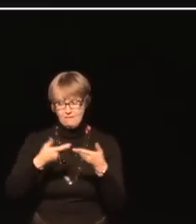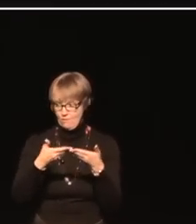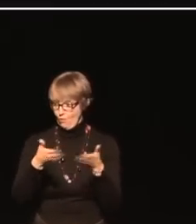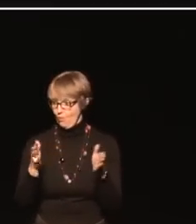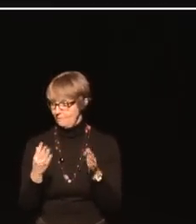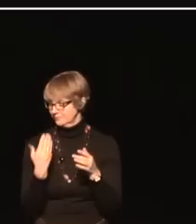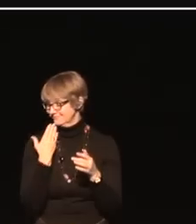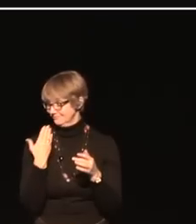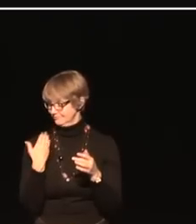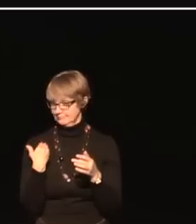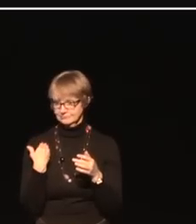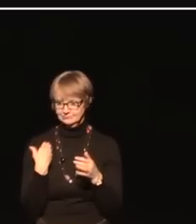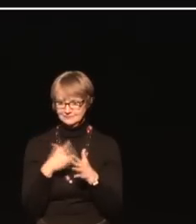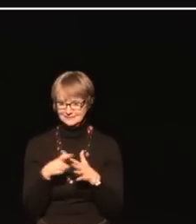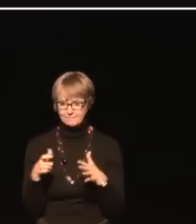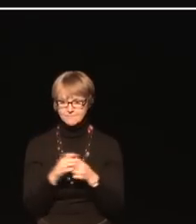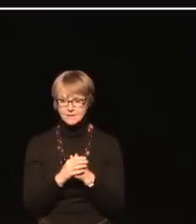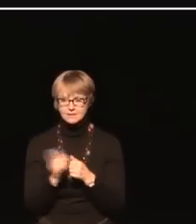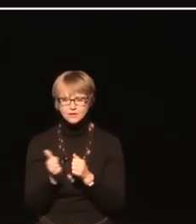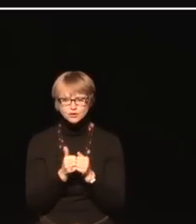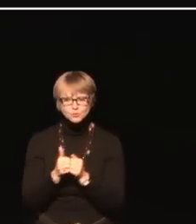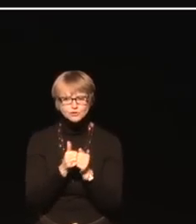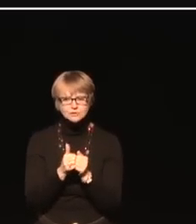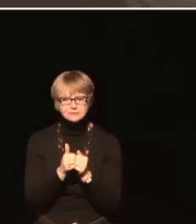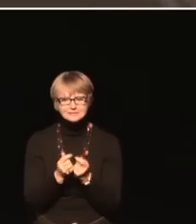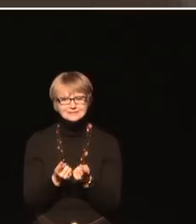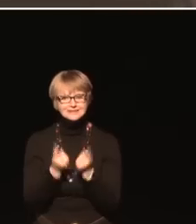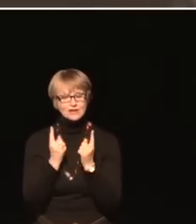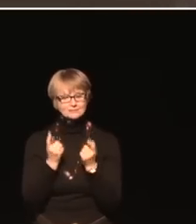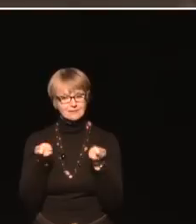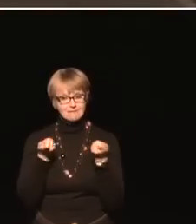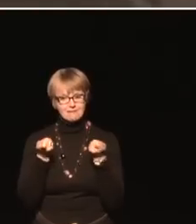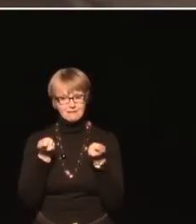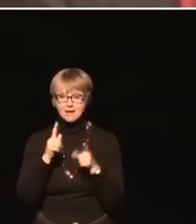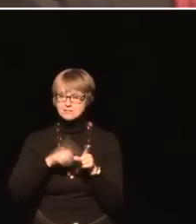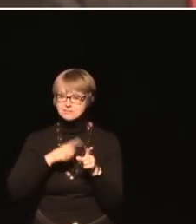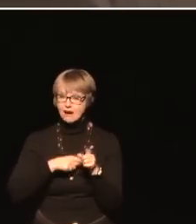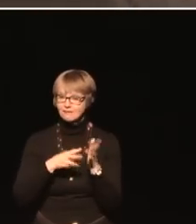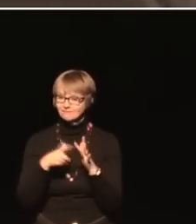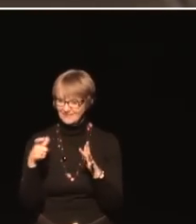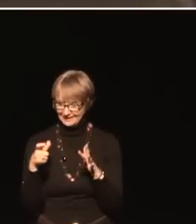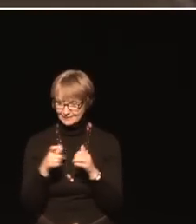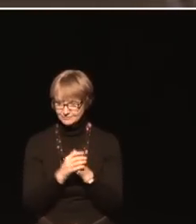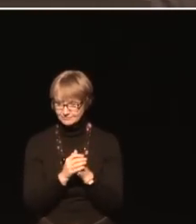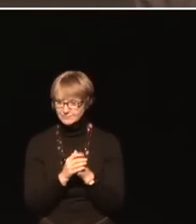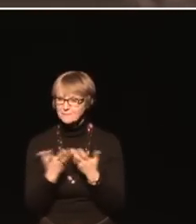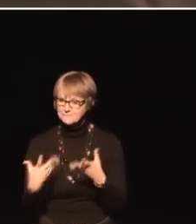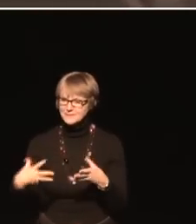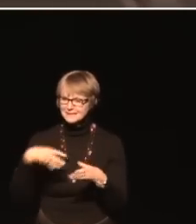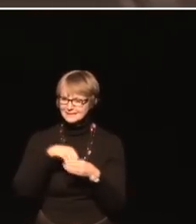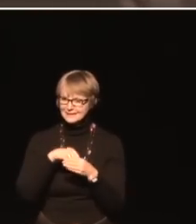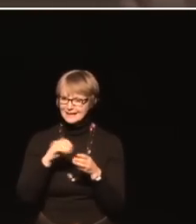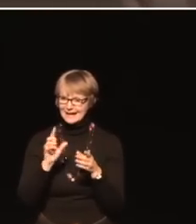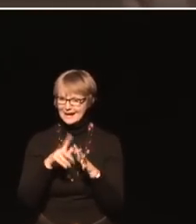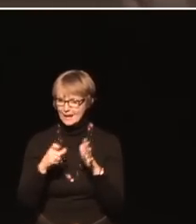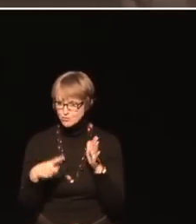earlier last month. Rufus was an associate director at the Young Vic as well, and his other work has included Cabaret and Country